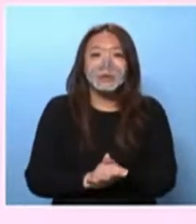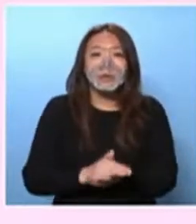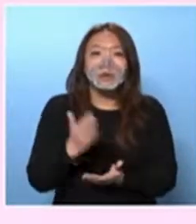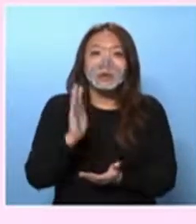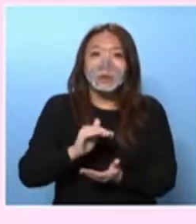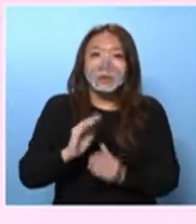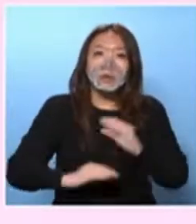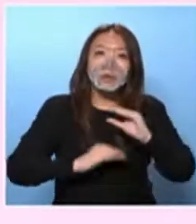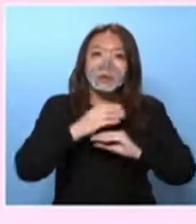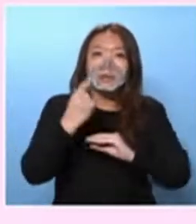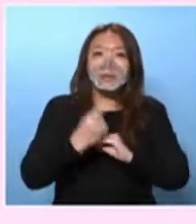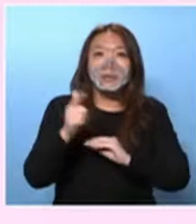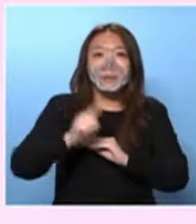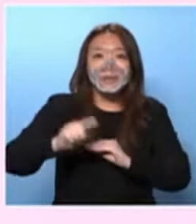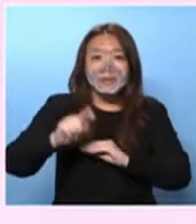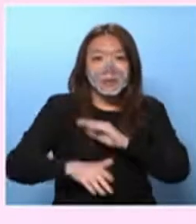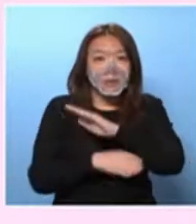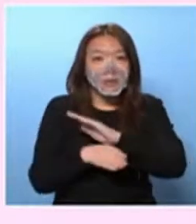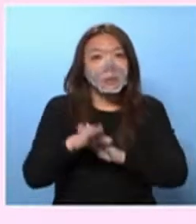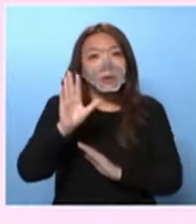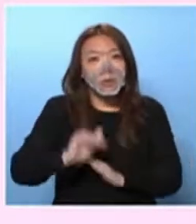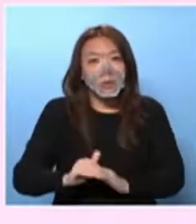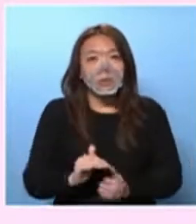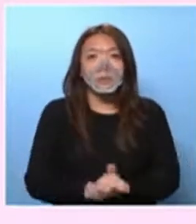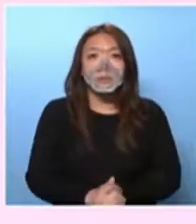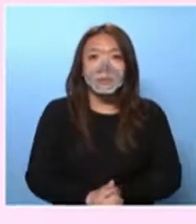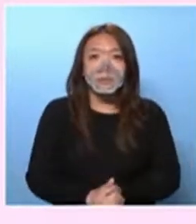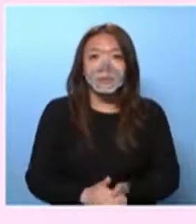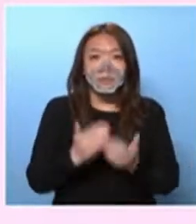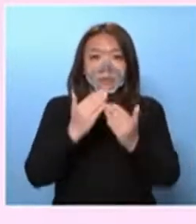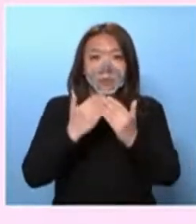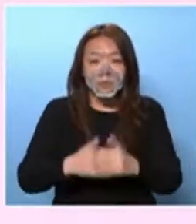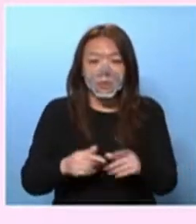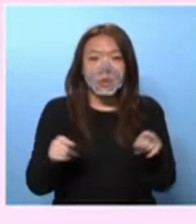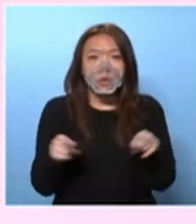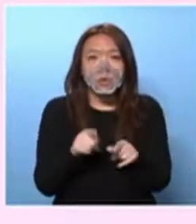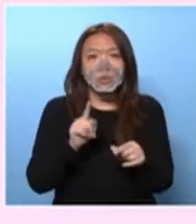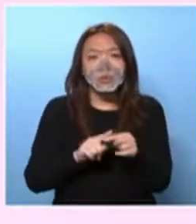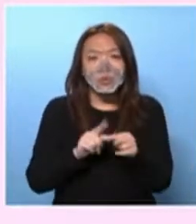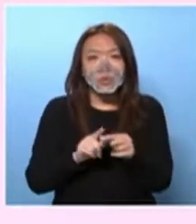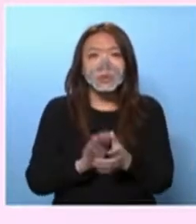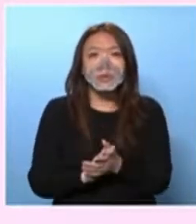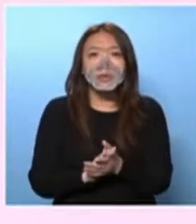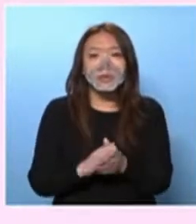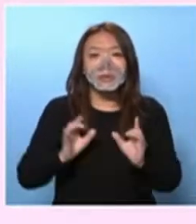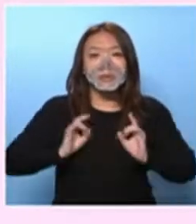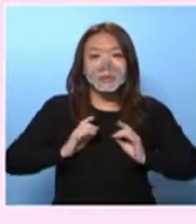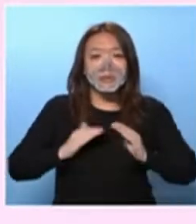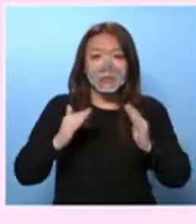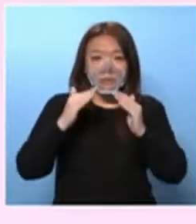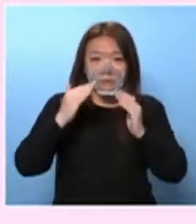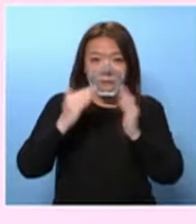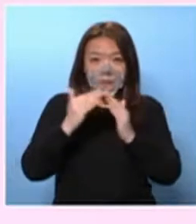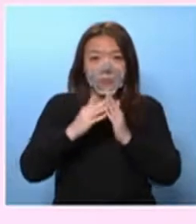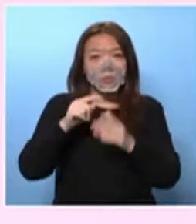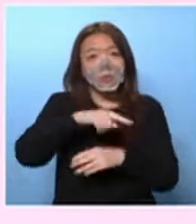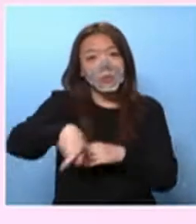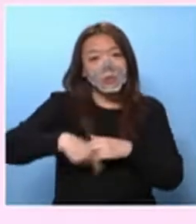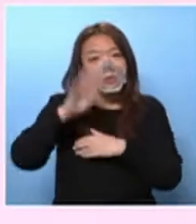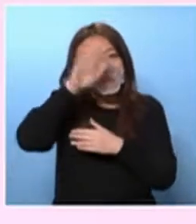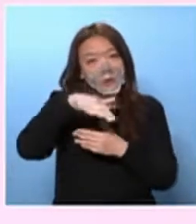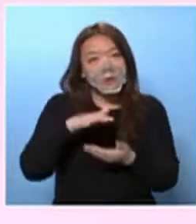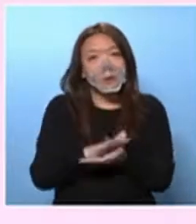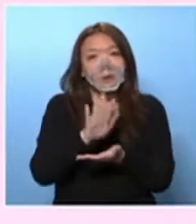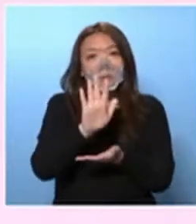projects, the potential land supply for the whole year is expected to have a capacity of providing about 18,000 units. As for land supply